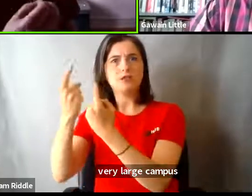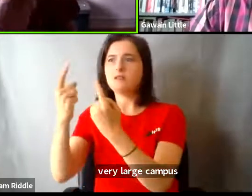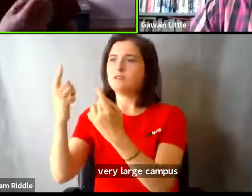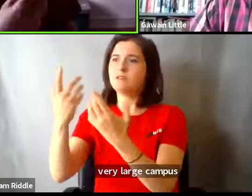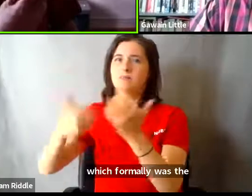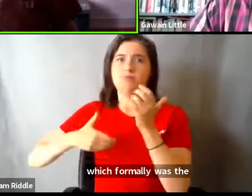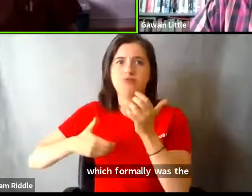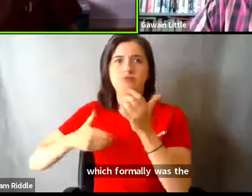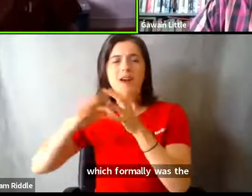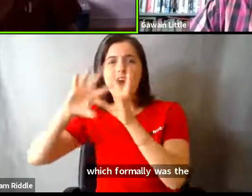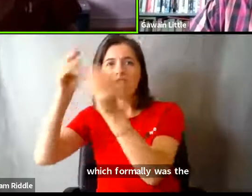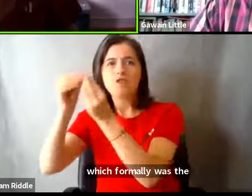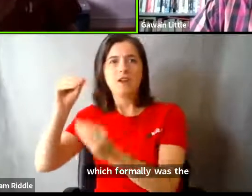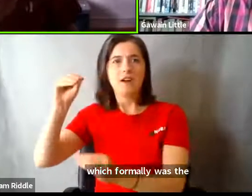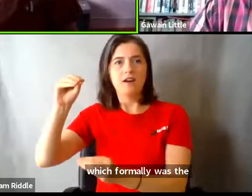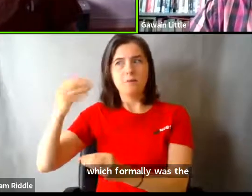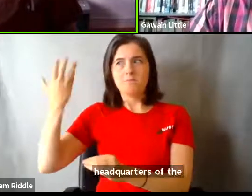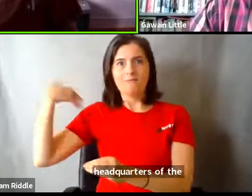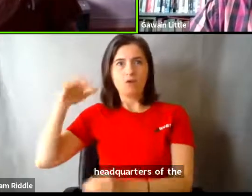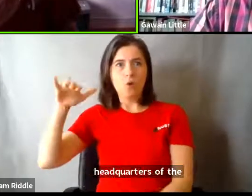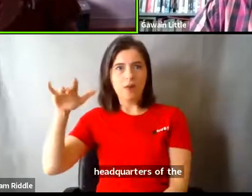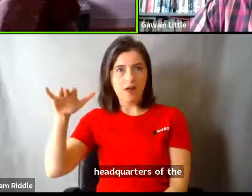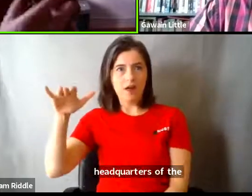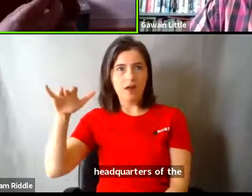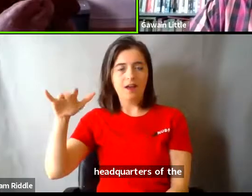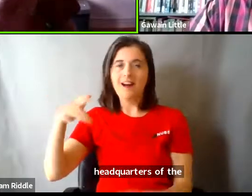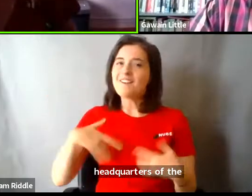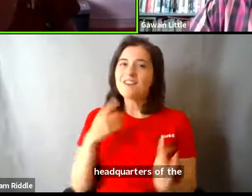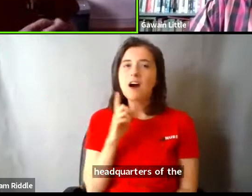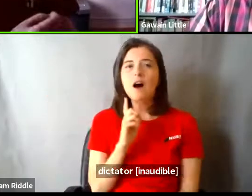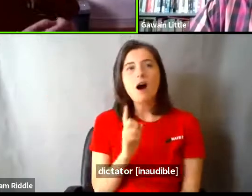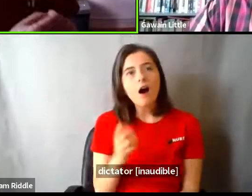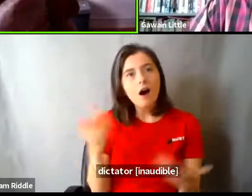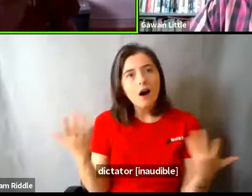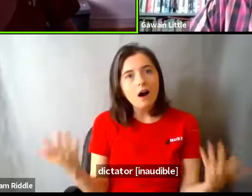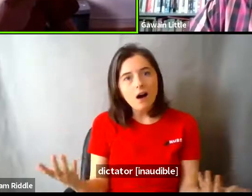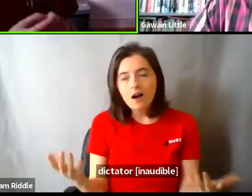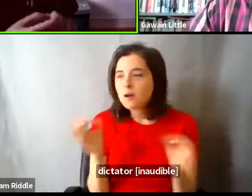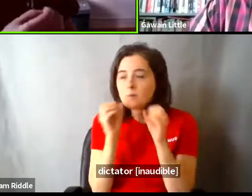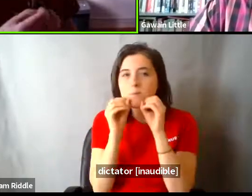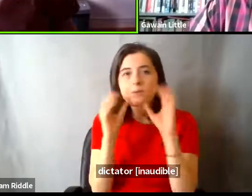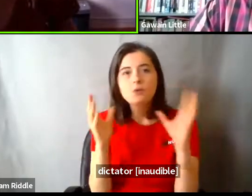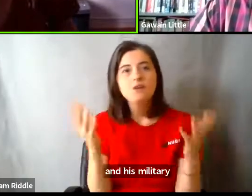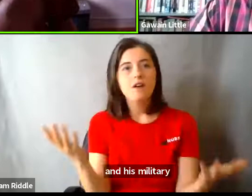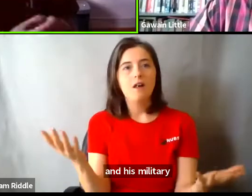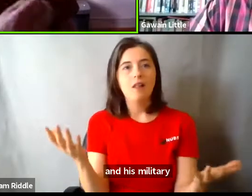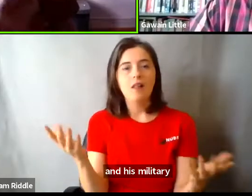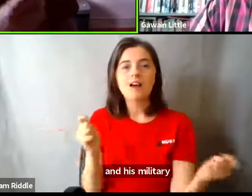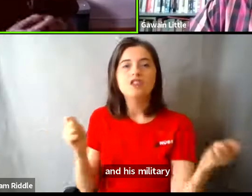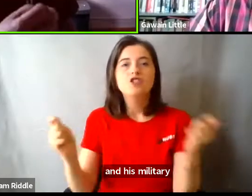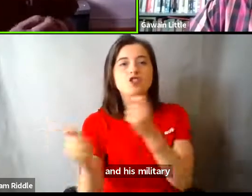nutshell summarizes what Cuba is about, turning barracks into schools, turning those